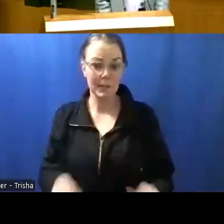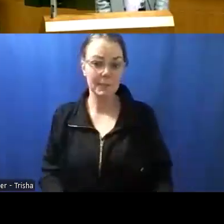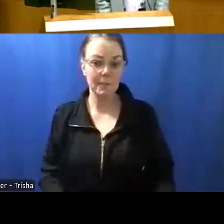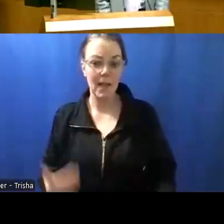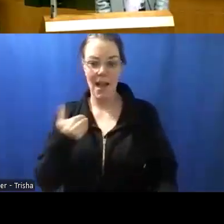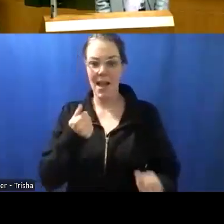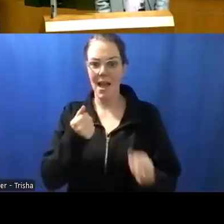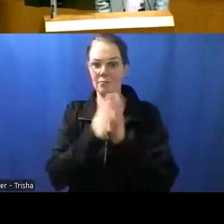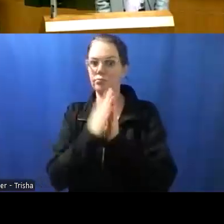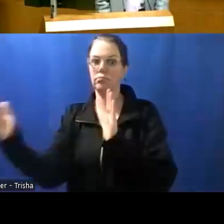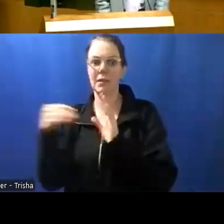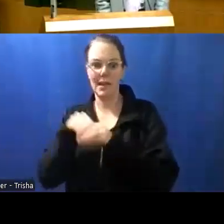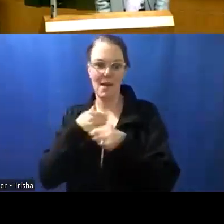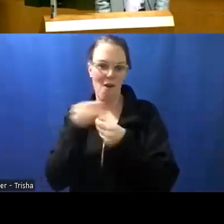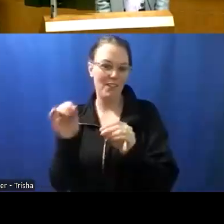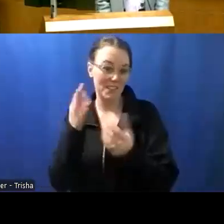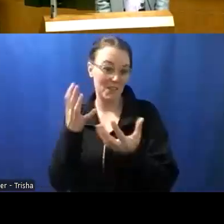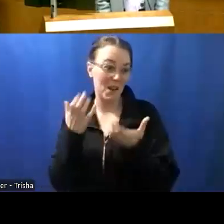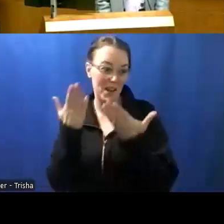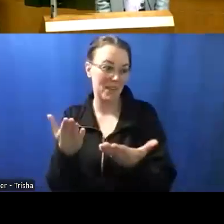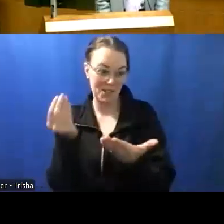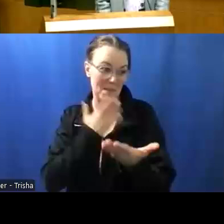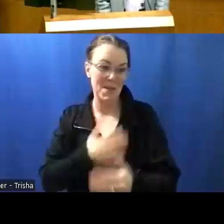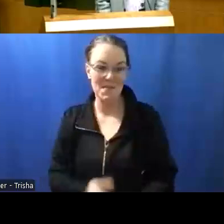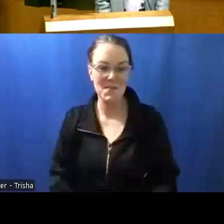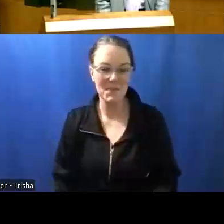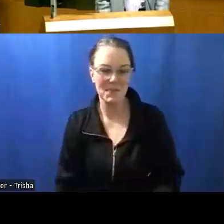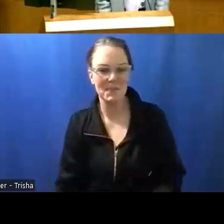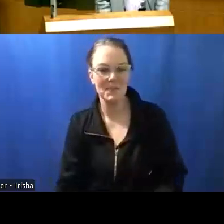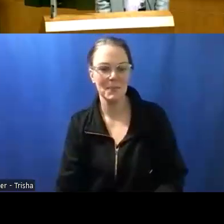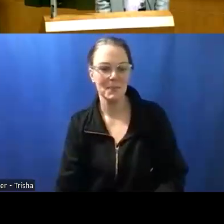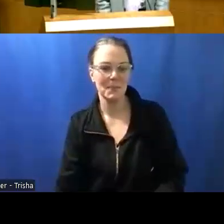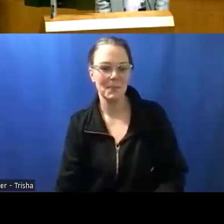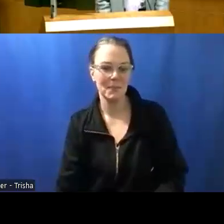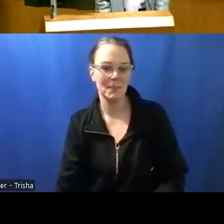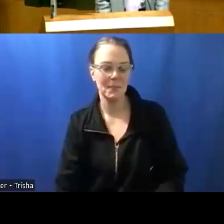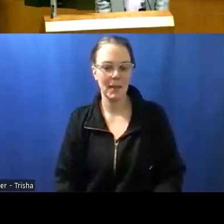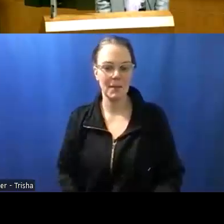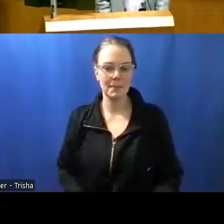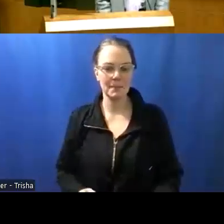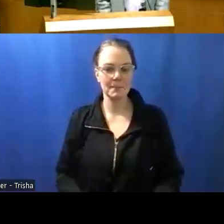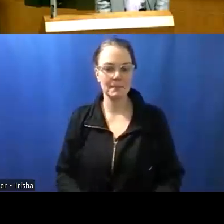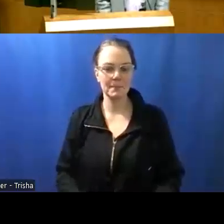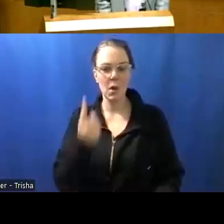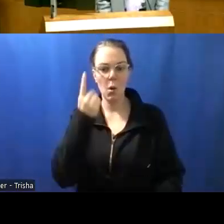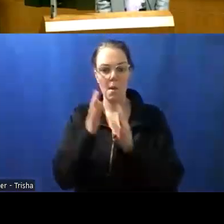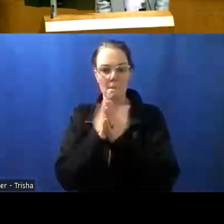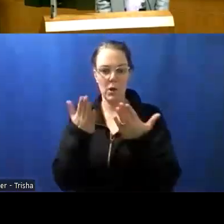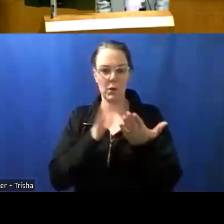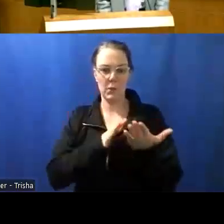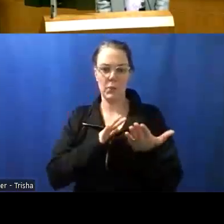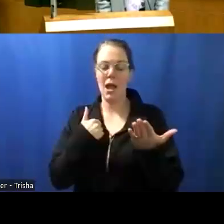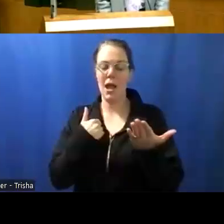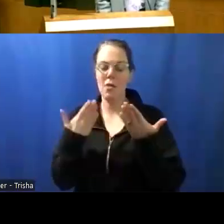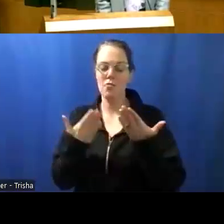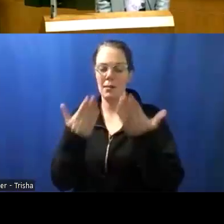bunch in my office. If anyone wants a recommendation, please stop by. And then this book that I recommend,